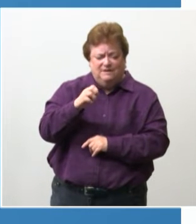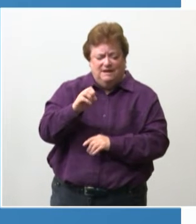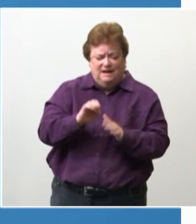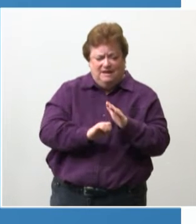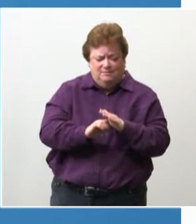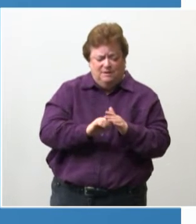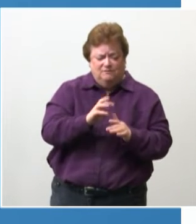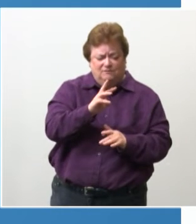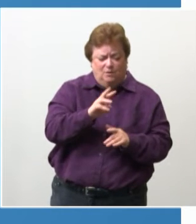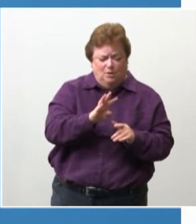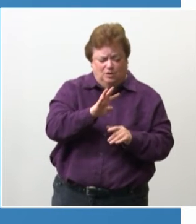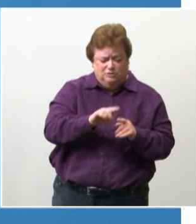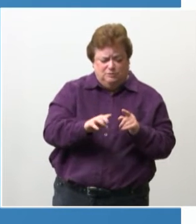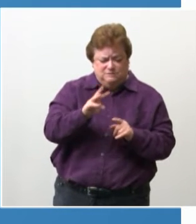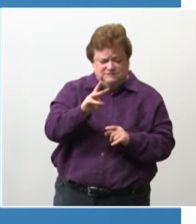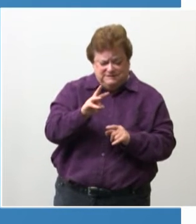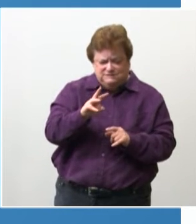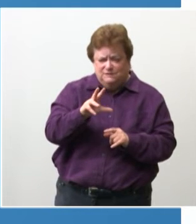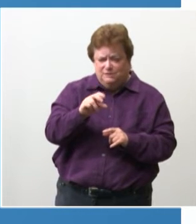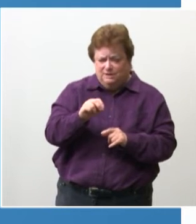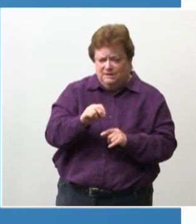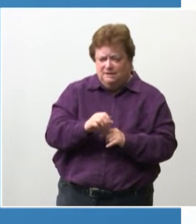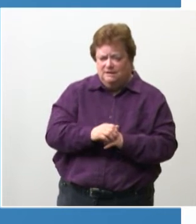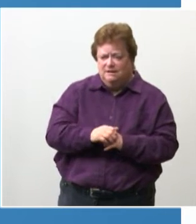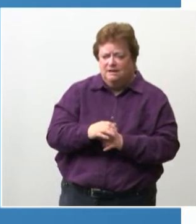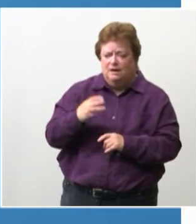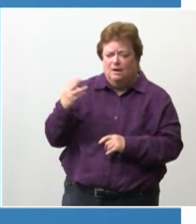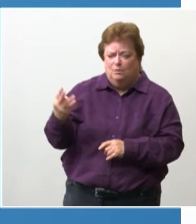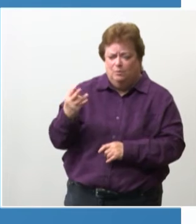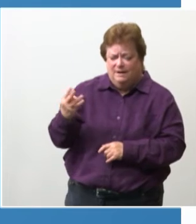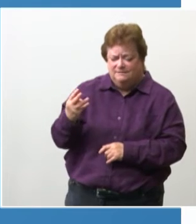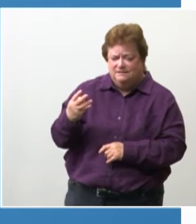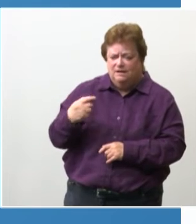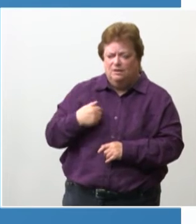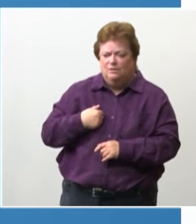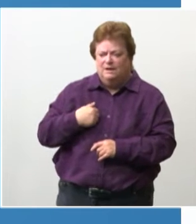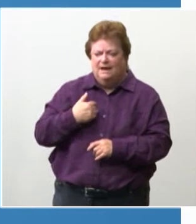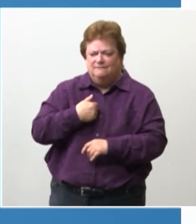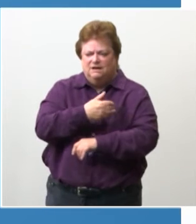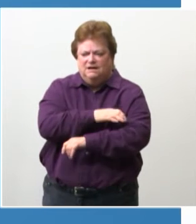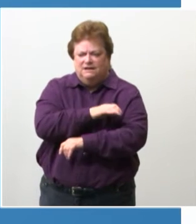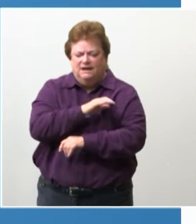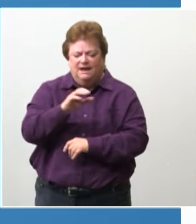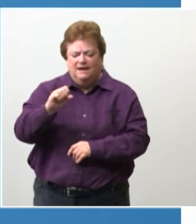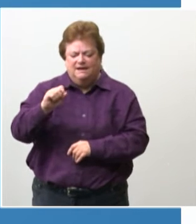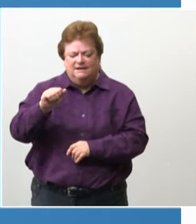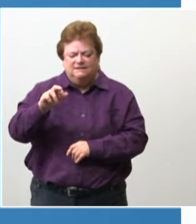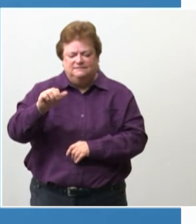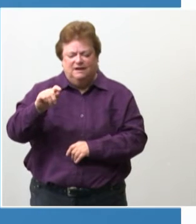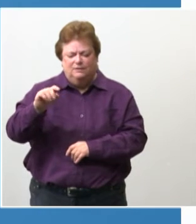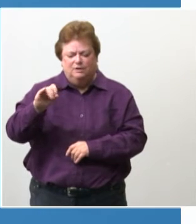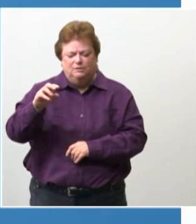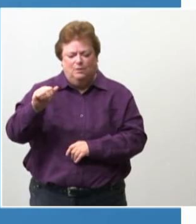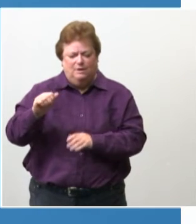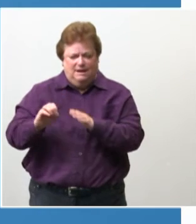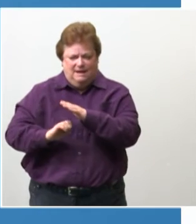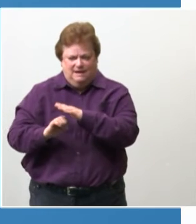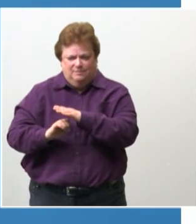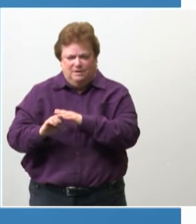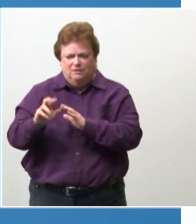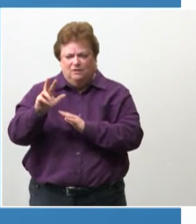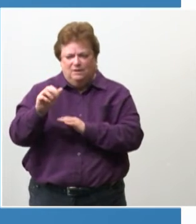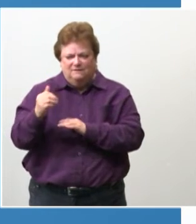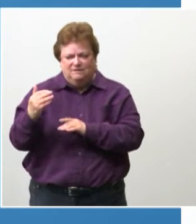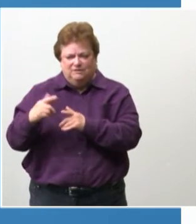4 until 6:30 p.m. On Wednesday, we have a clinic at Saratoga Elementary from 3:15